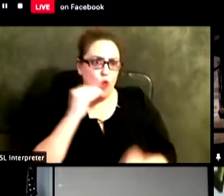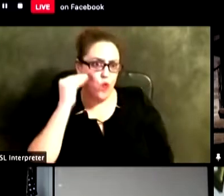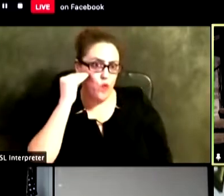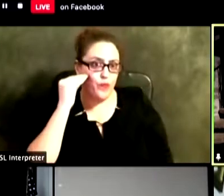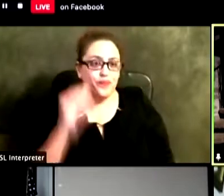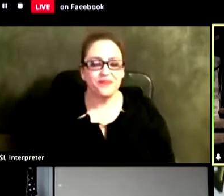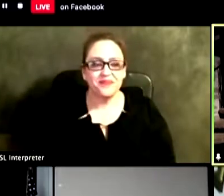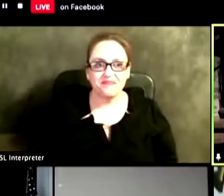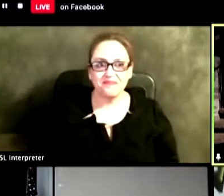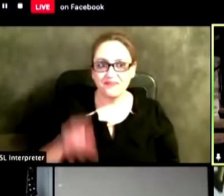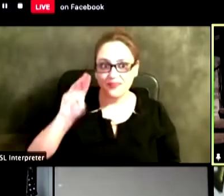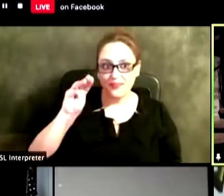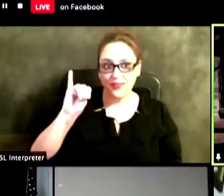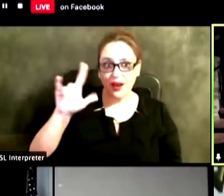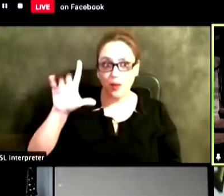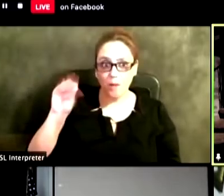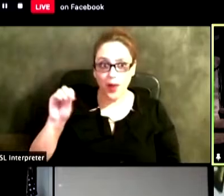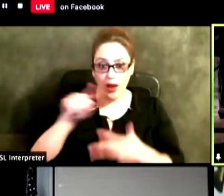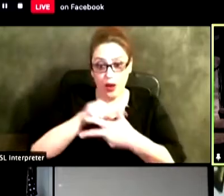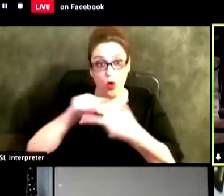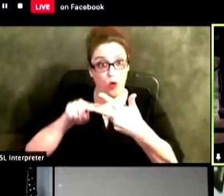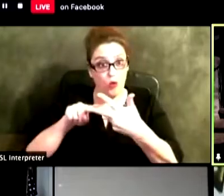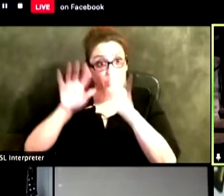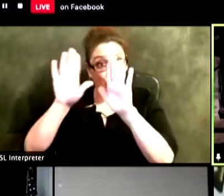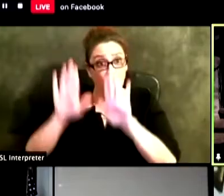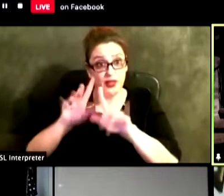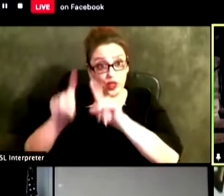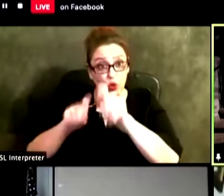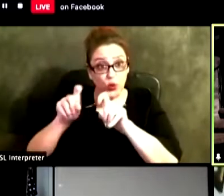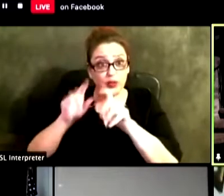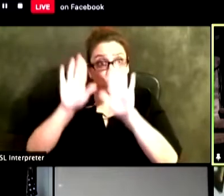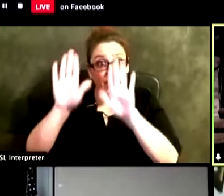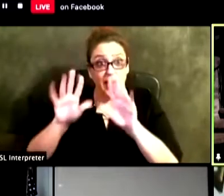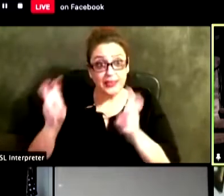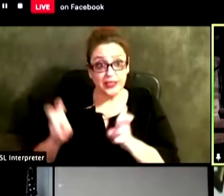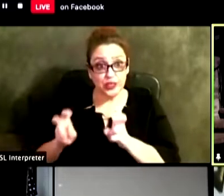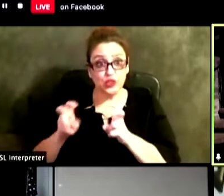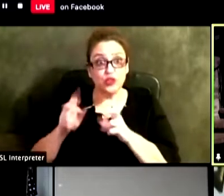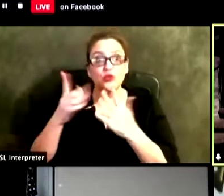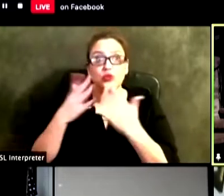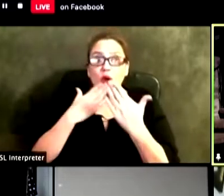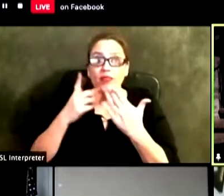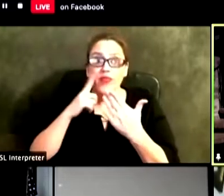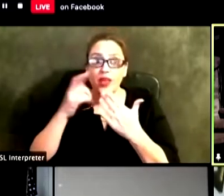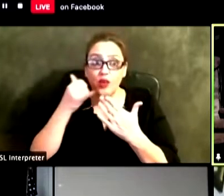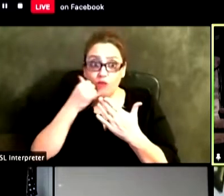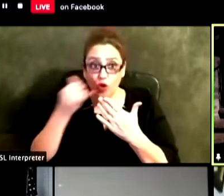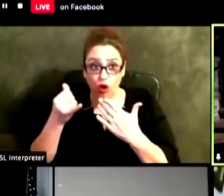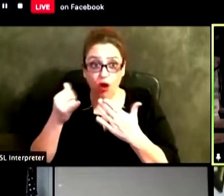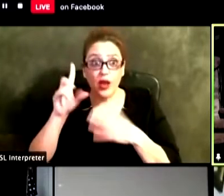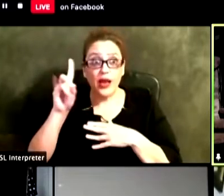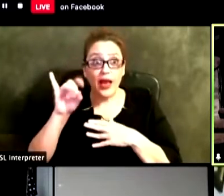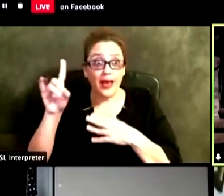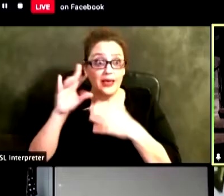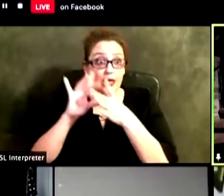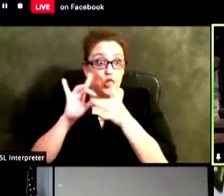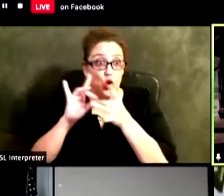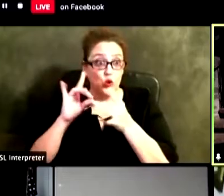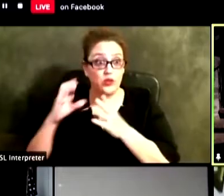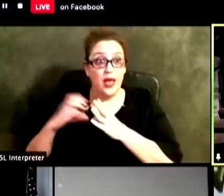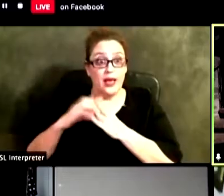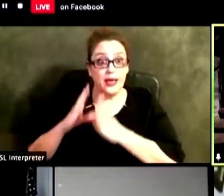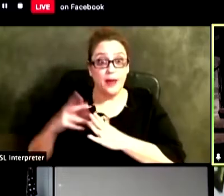Milo, these are excellent questions and issues that you're raising, and I want to thank you for calling. I did notice that Commissioner Powell was